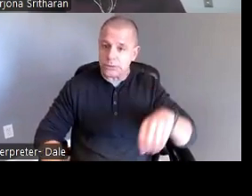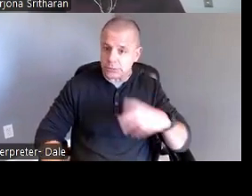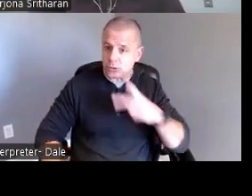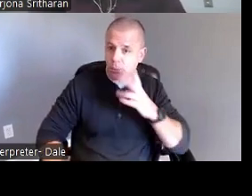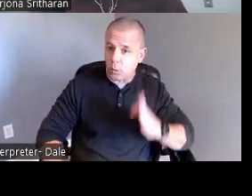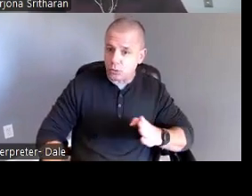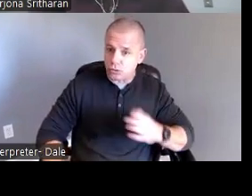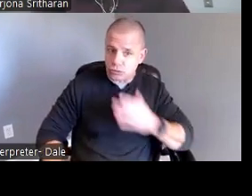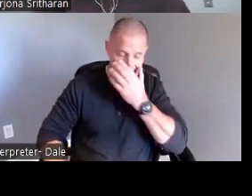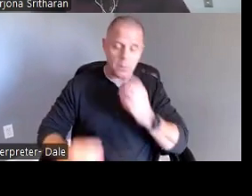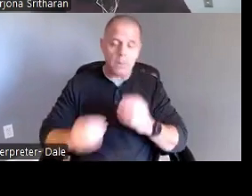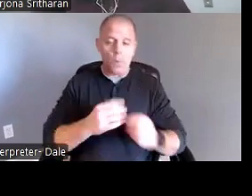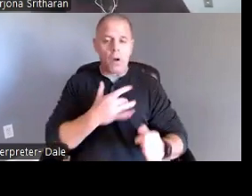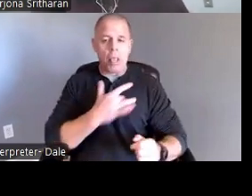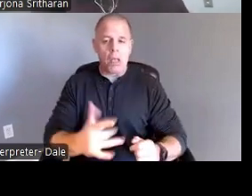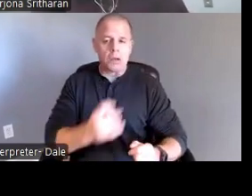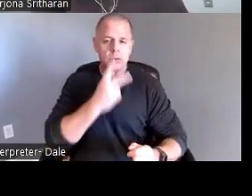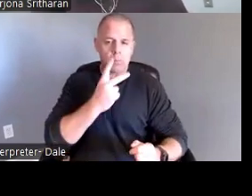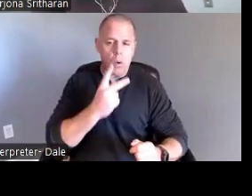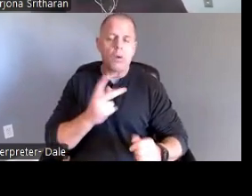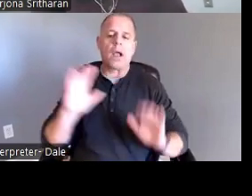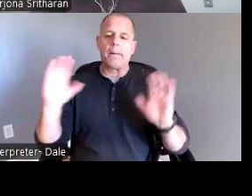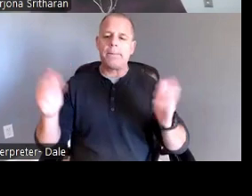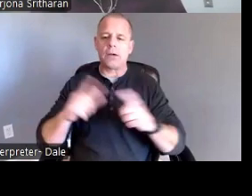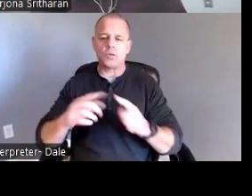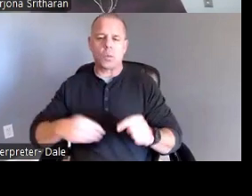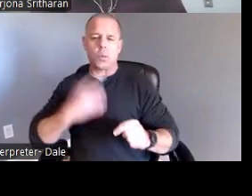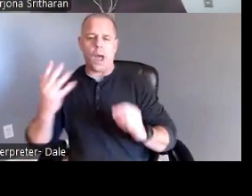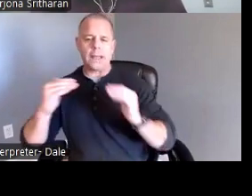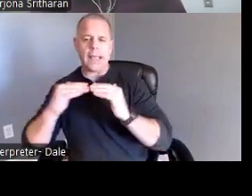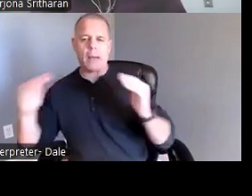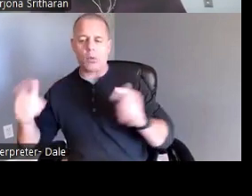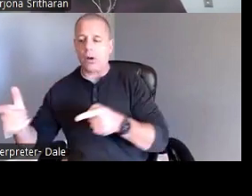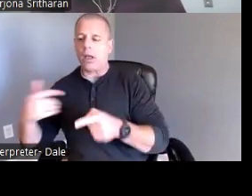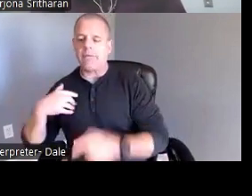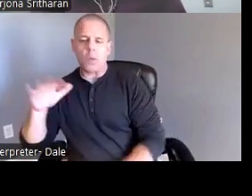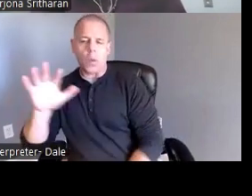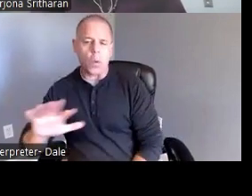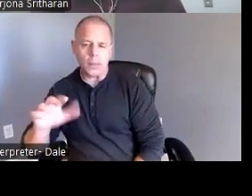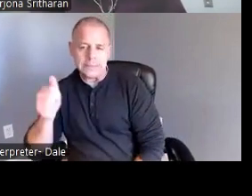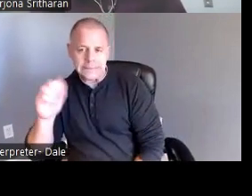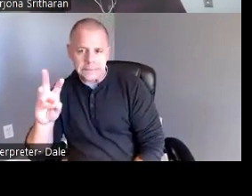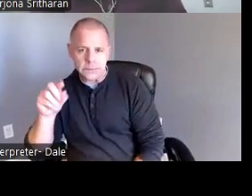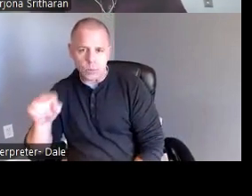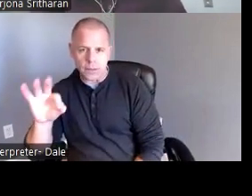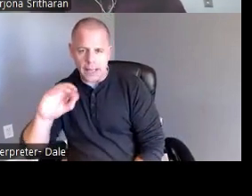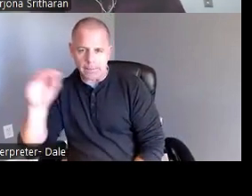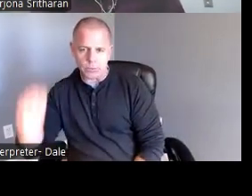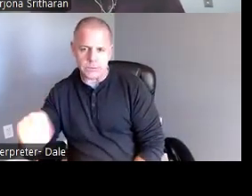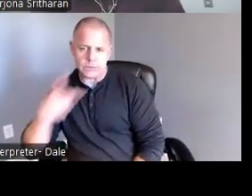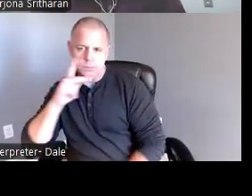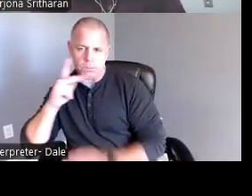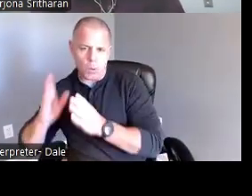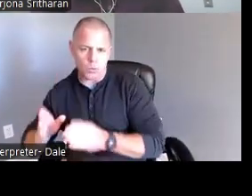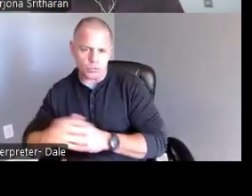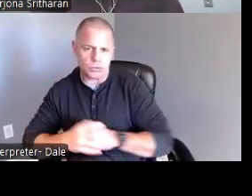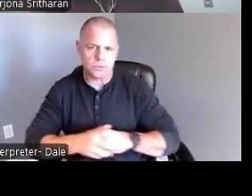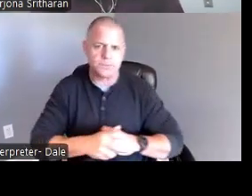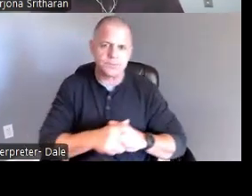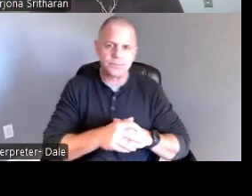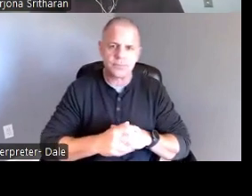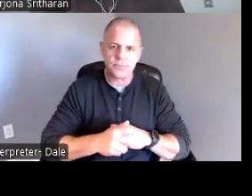more likely to smoke than their white counterparts who have a prevalence of only 16.9%. And the smoking rate